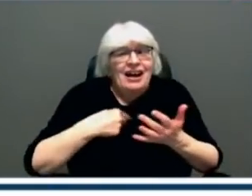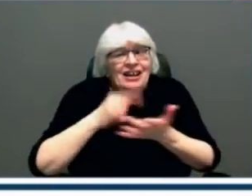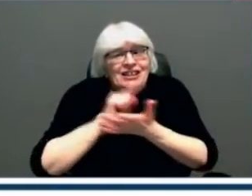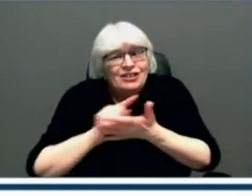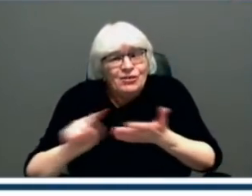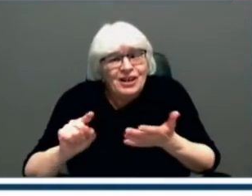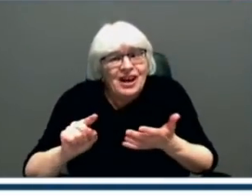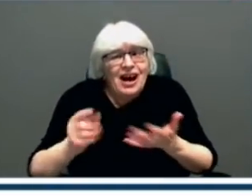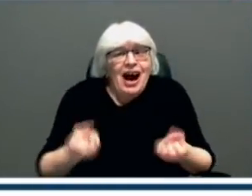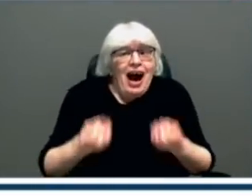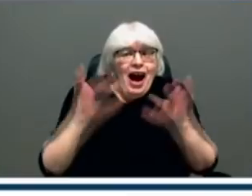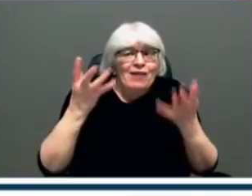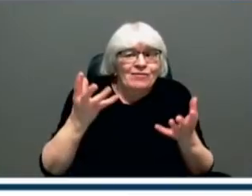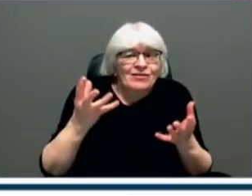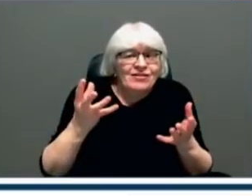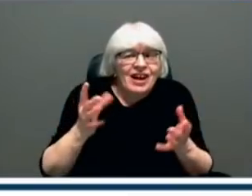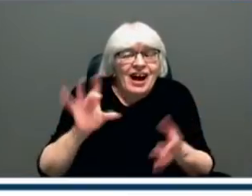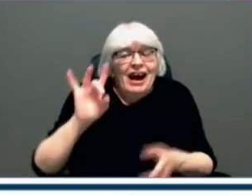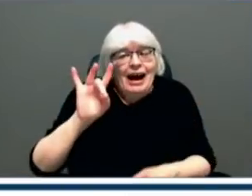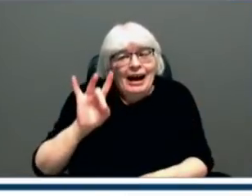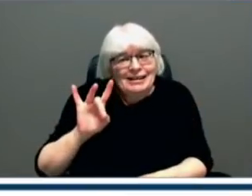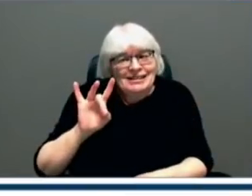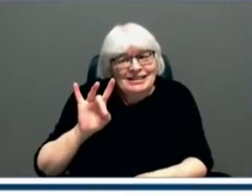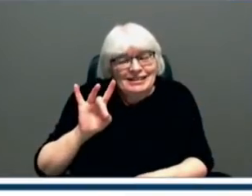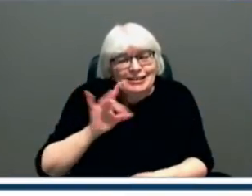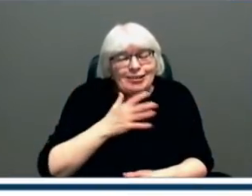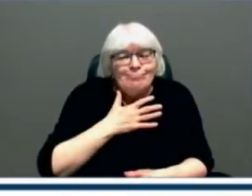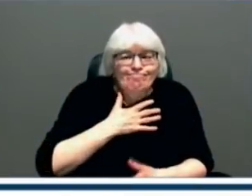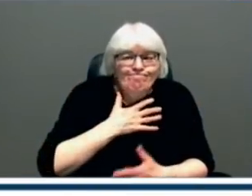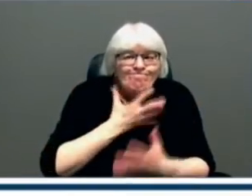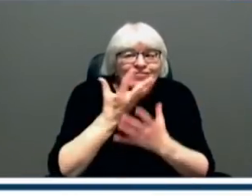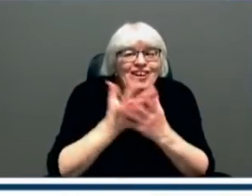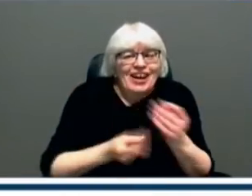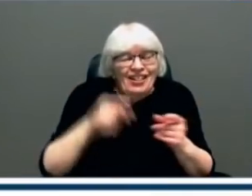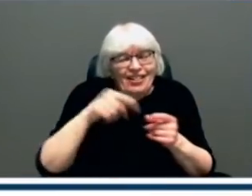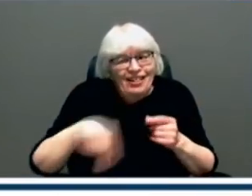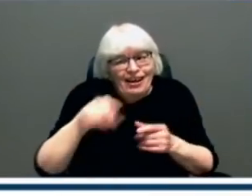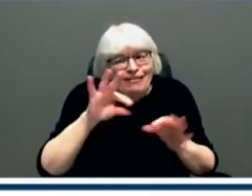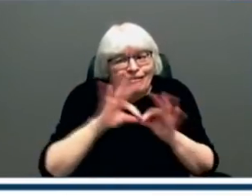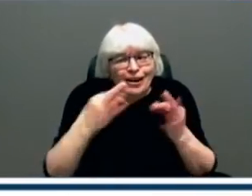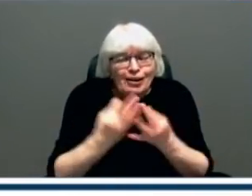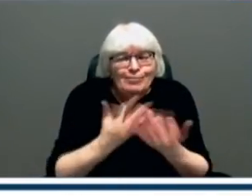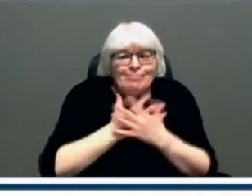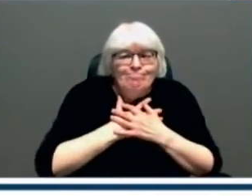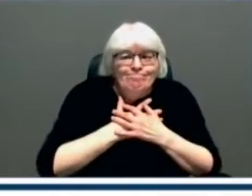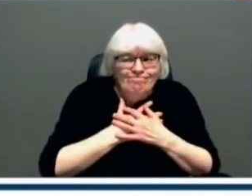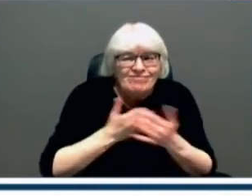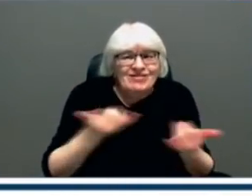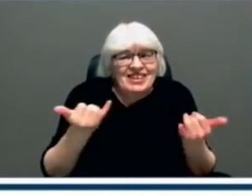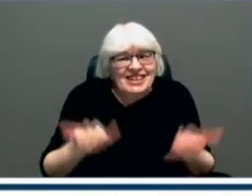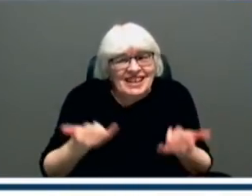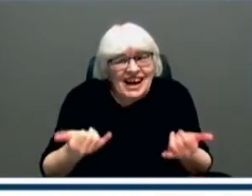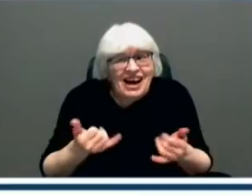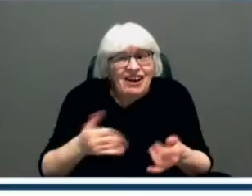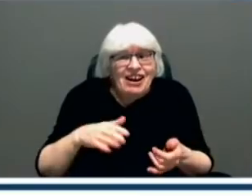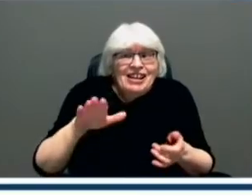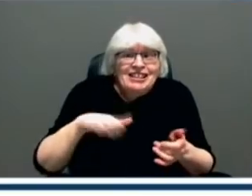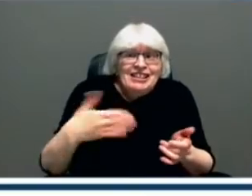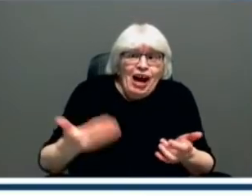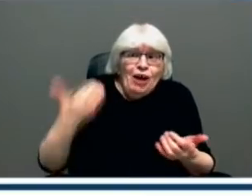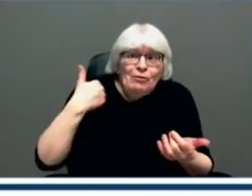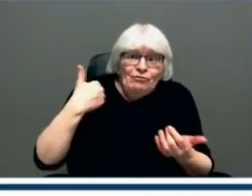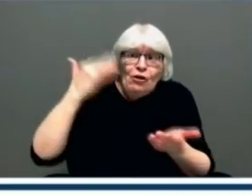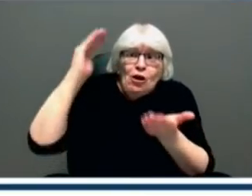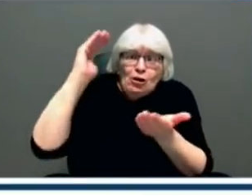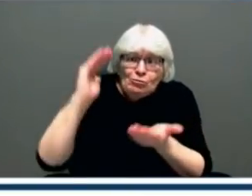devastating for the families' loved ones. Deaths have been trending down since earlier this year, and overall the case